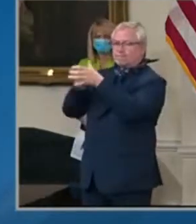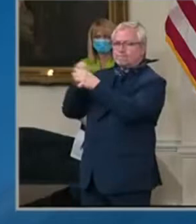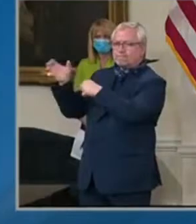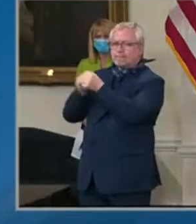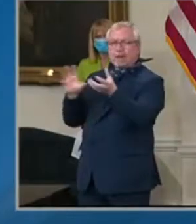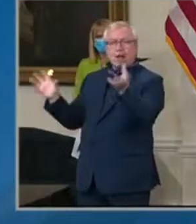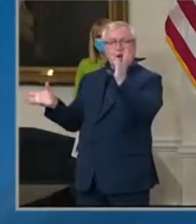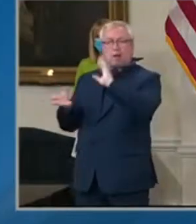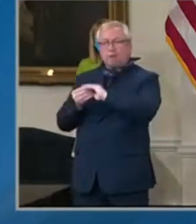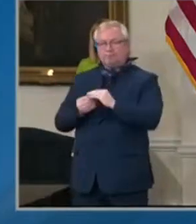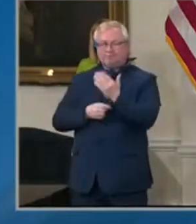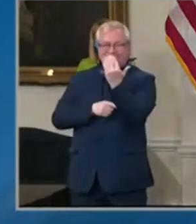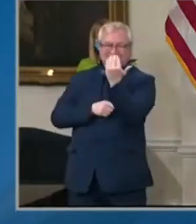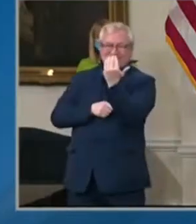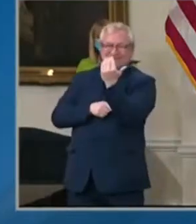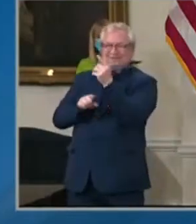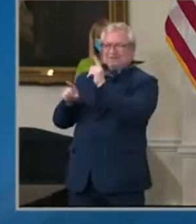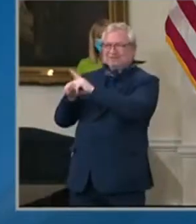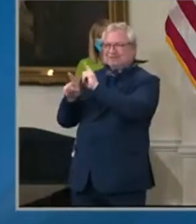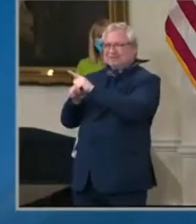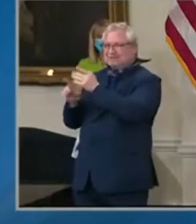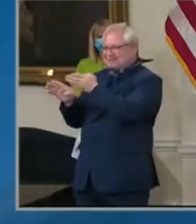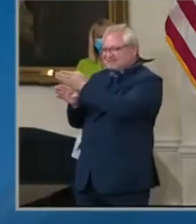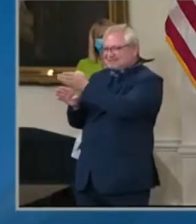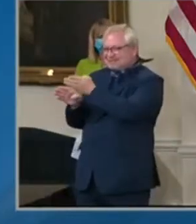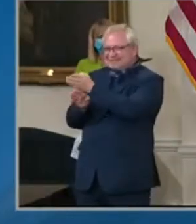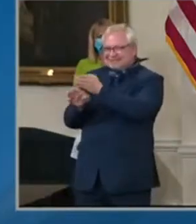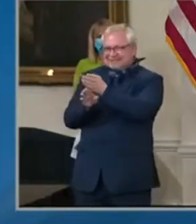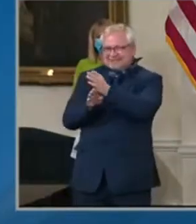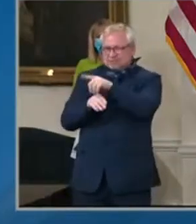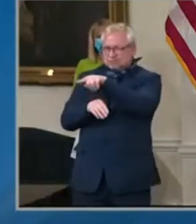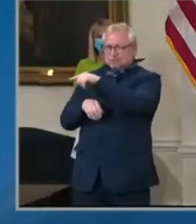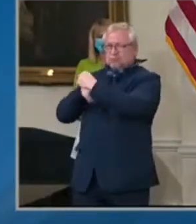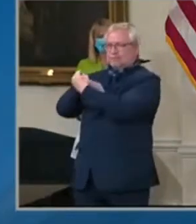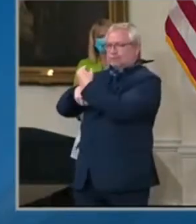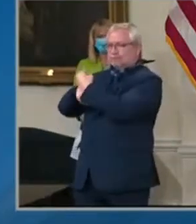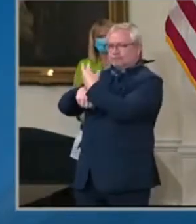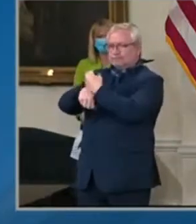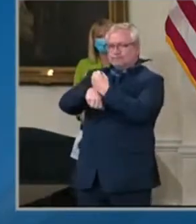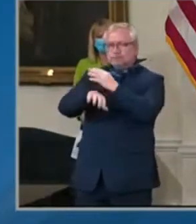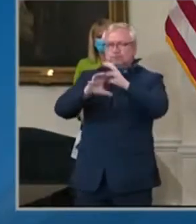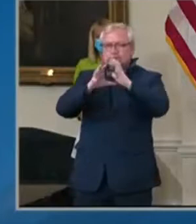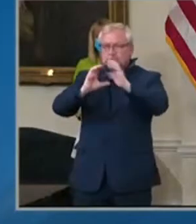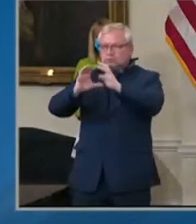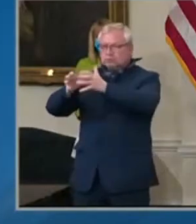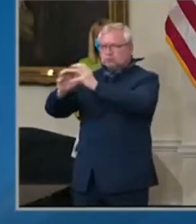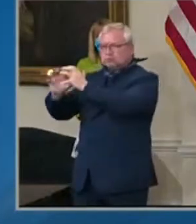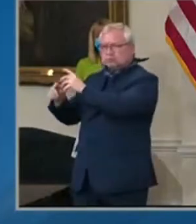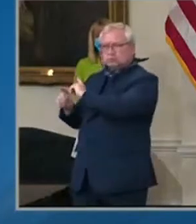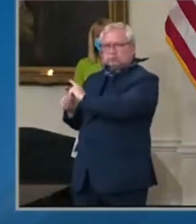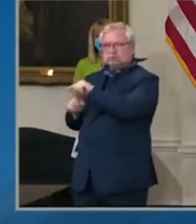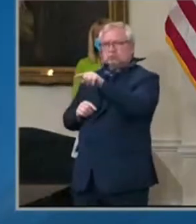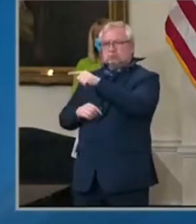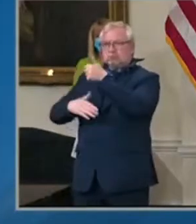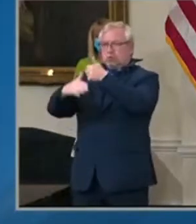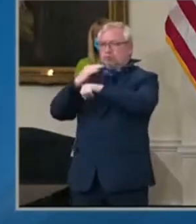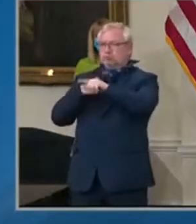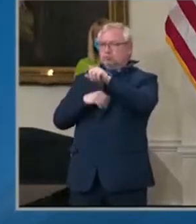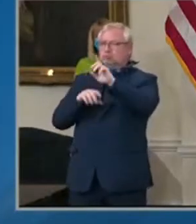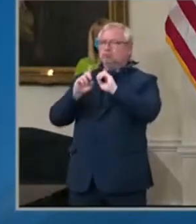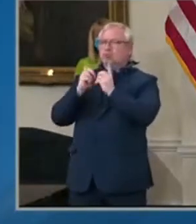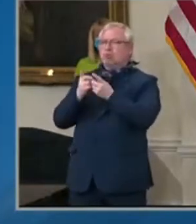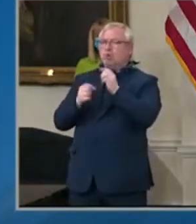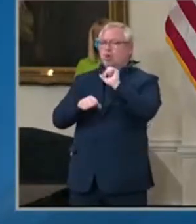industry-specific advisory groups, which will be coordinated by our Department of Commerce and the Governor's Office of